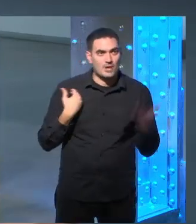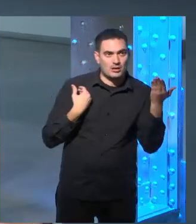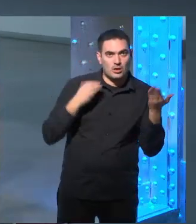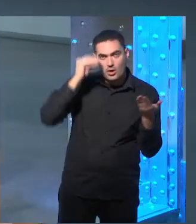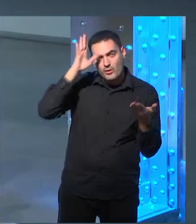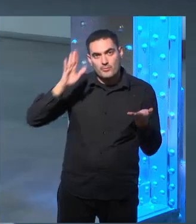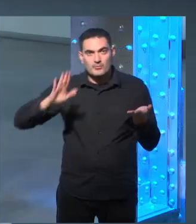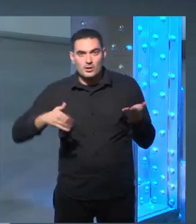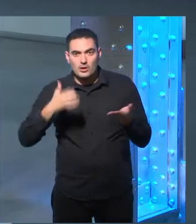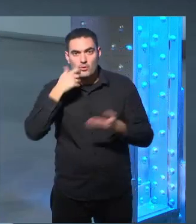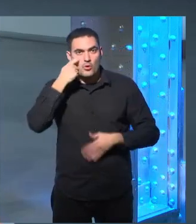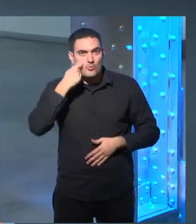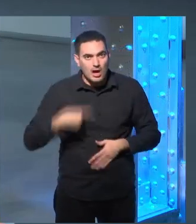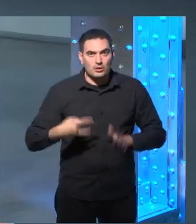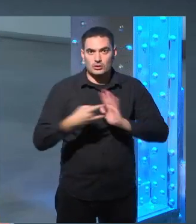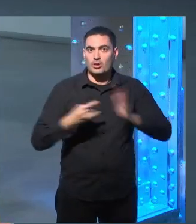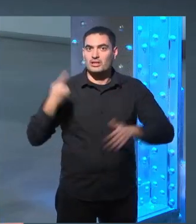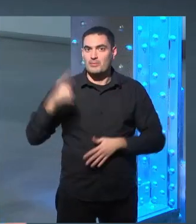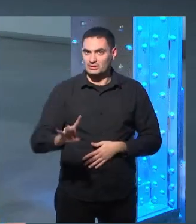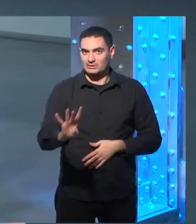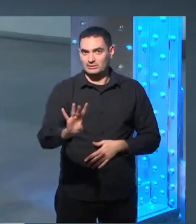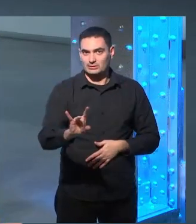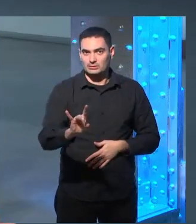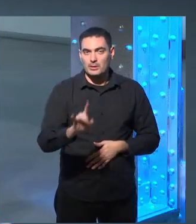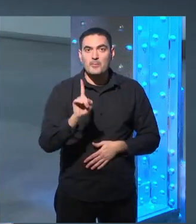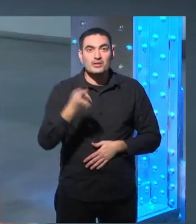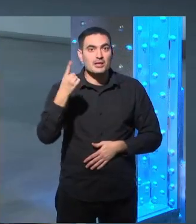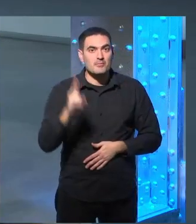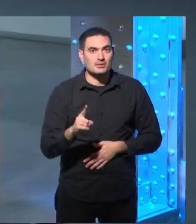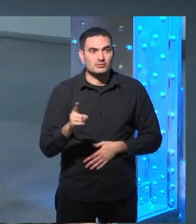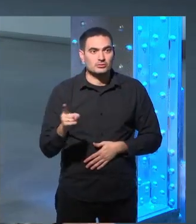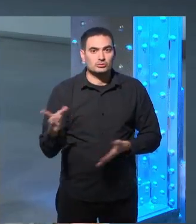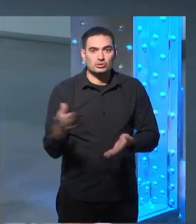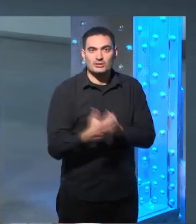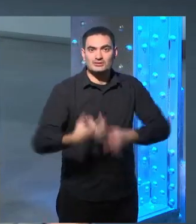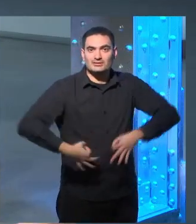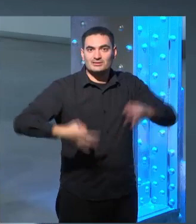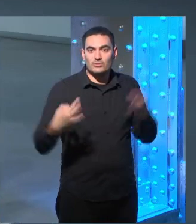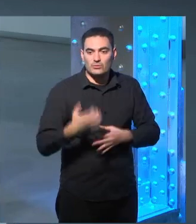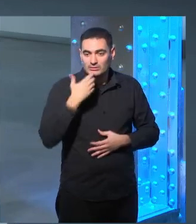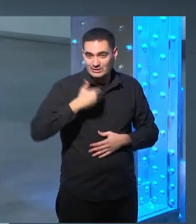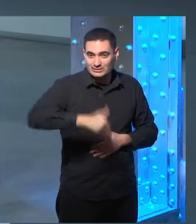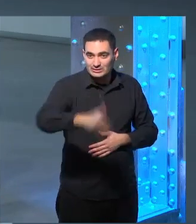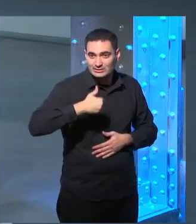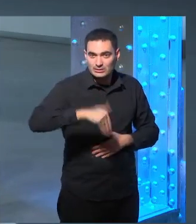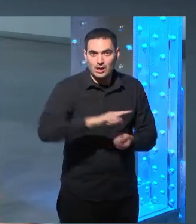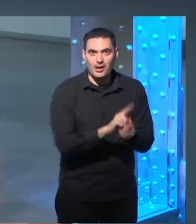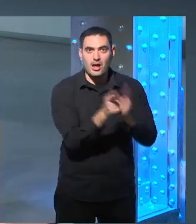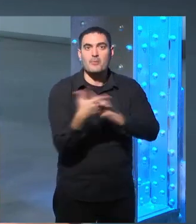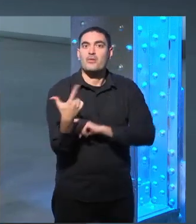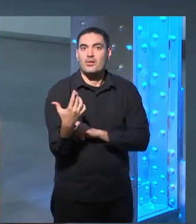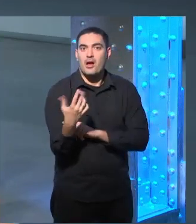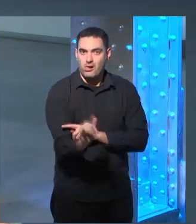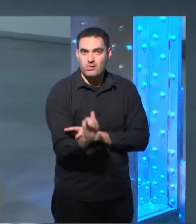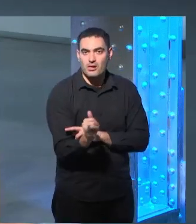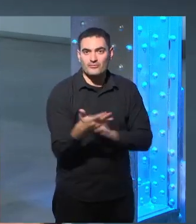more than knowledge. Of course, technological and humanistic knowledge is important, but what we are certain